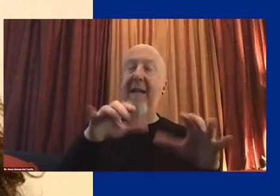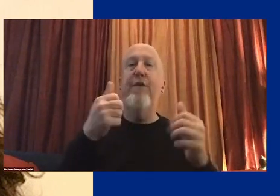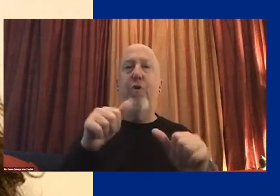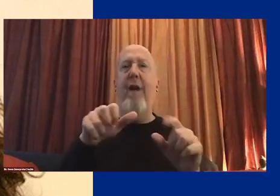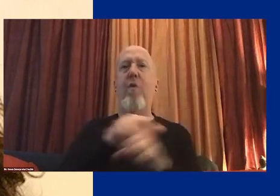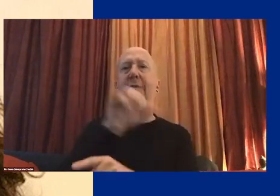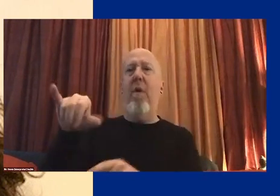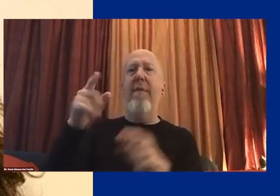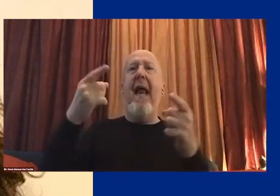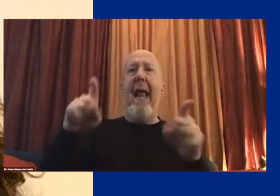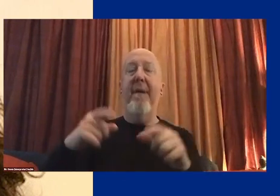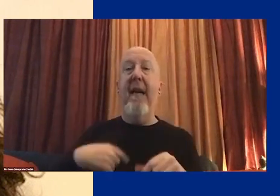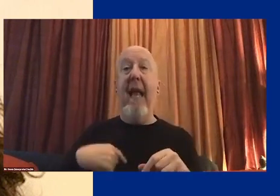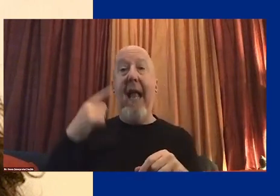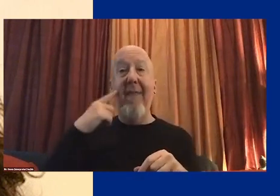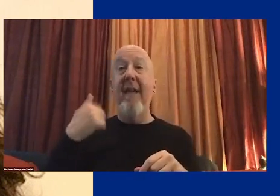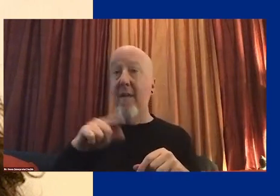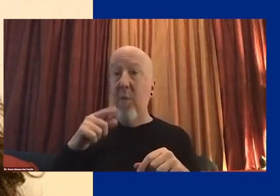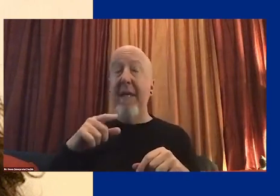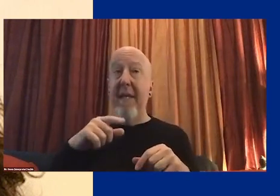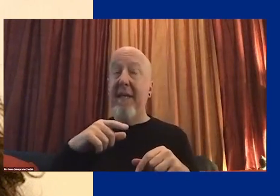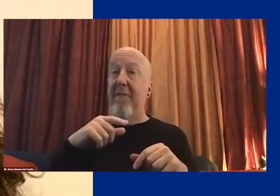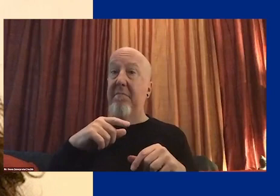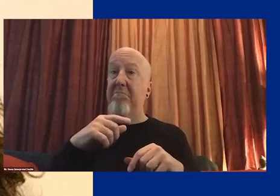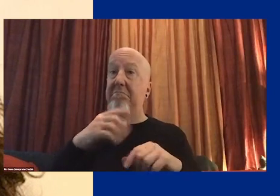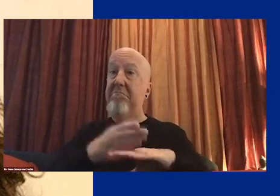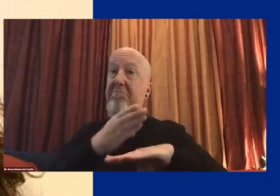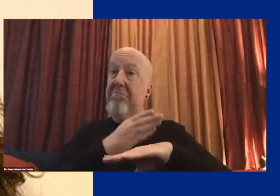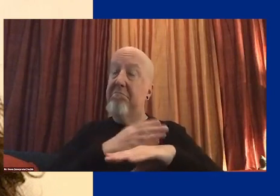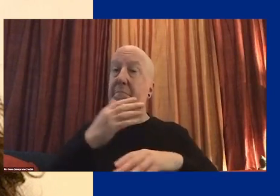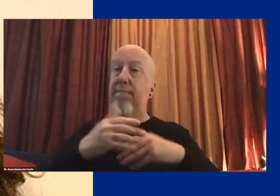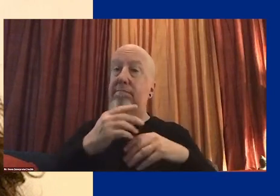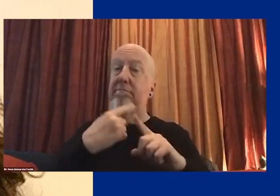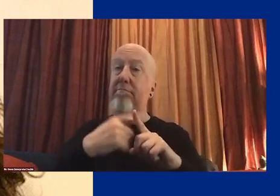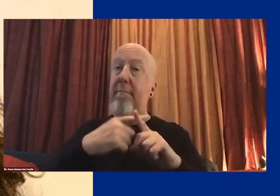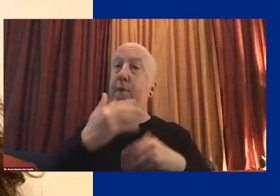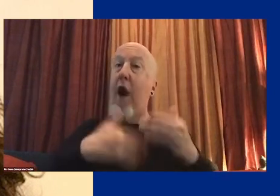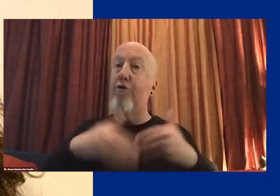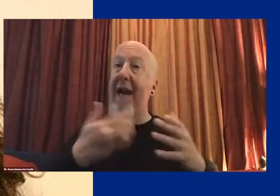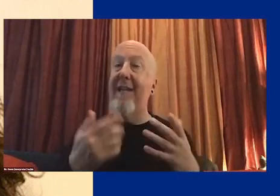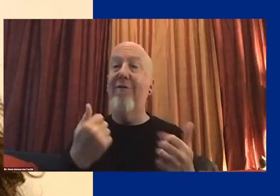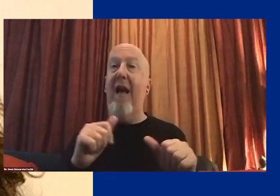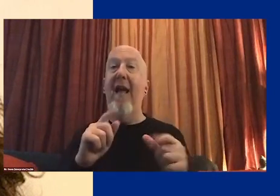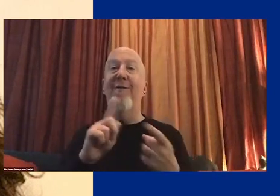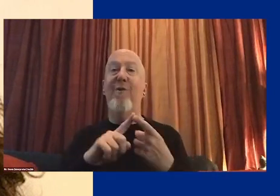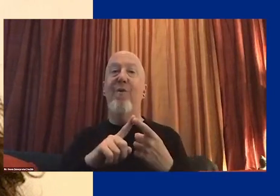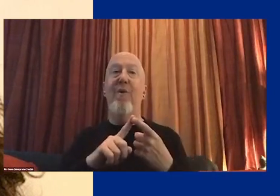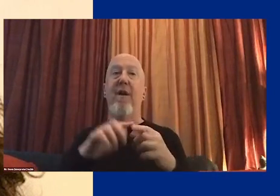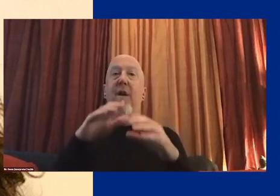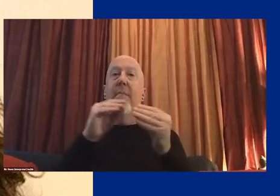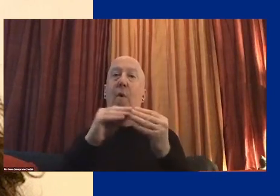I think we've made some progress in both slowing down the virus's spread and